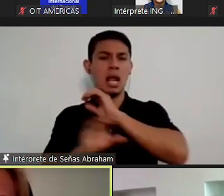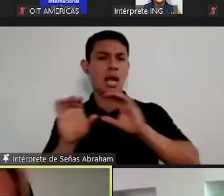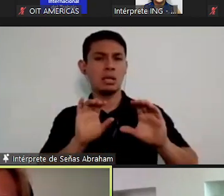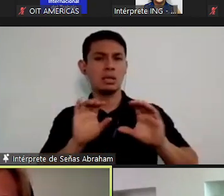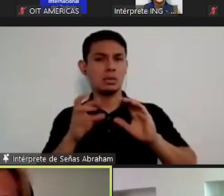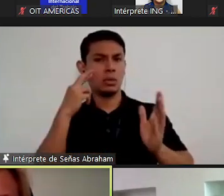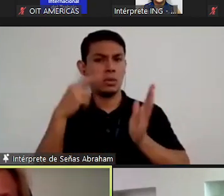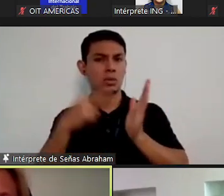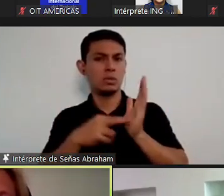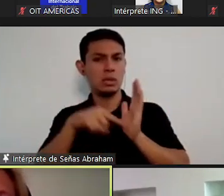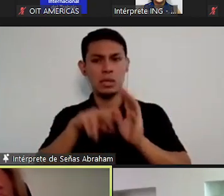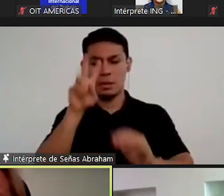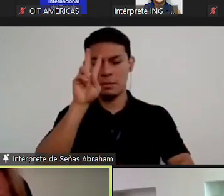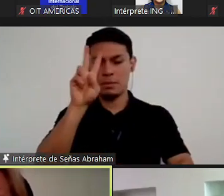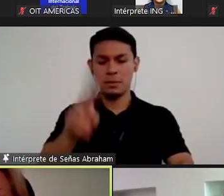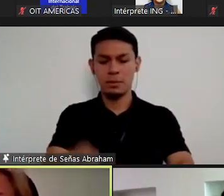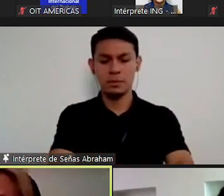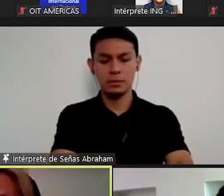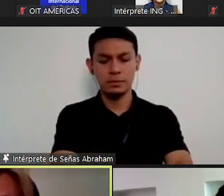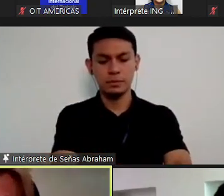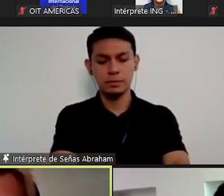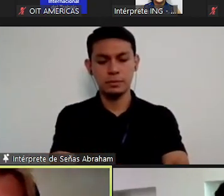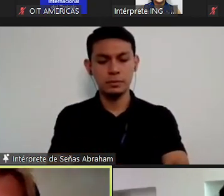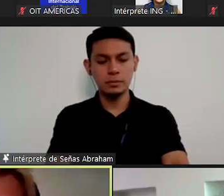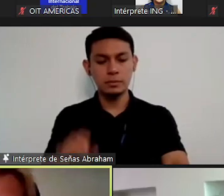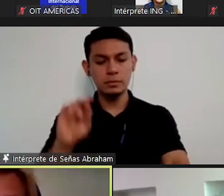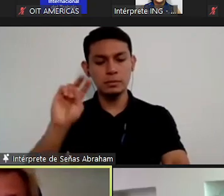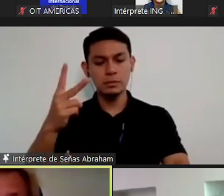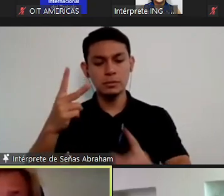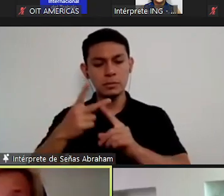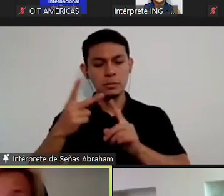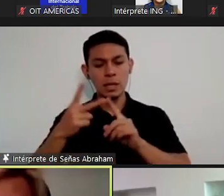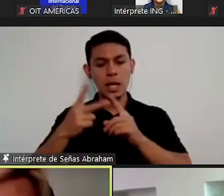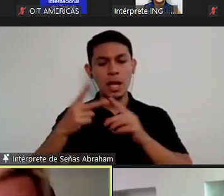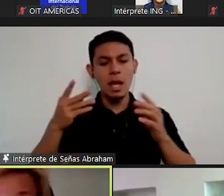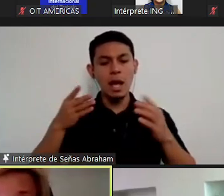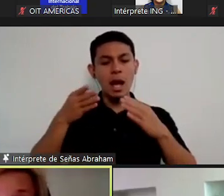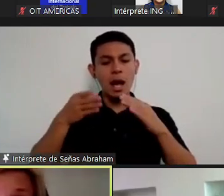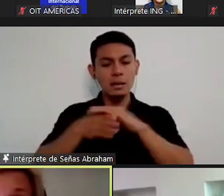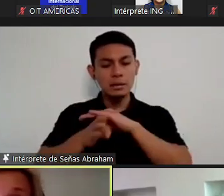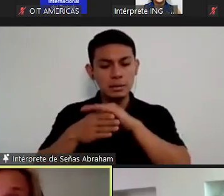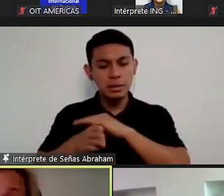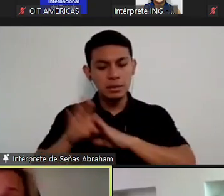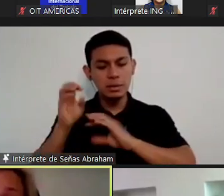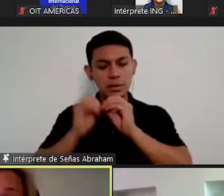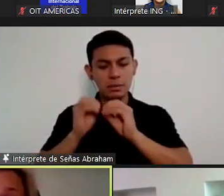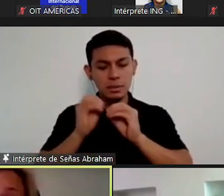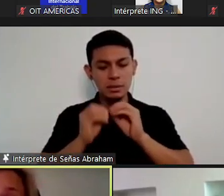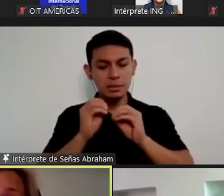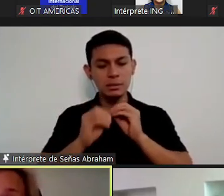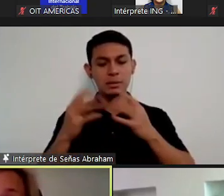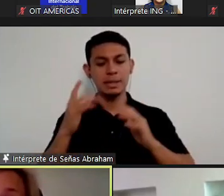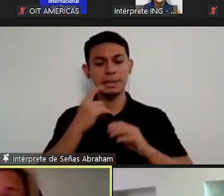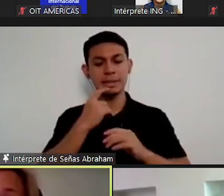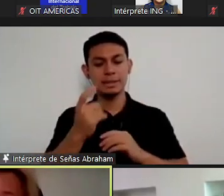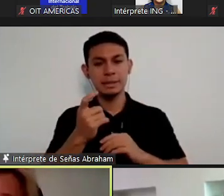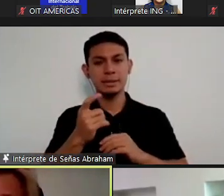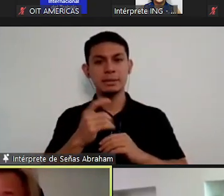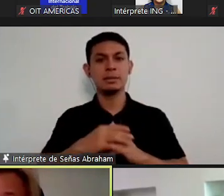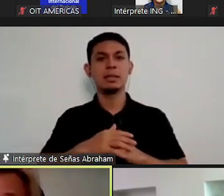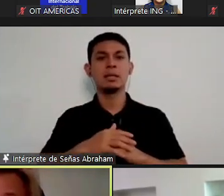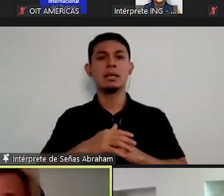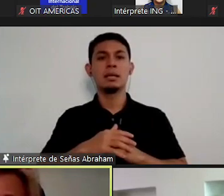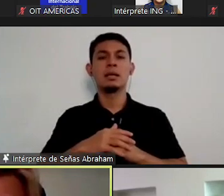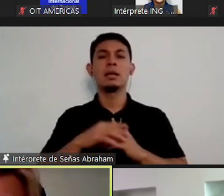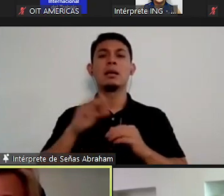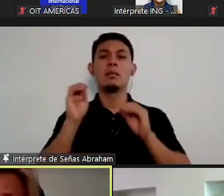plan that is recognized in the peruvian plan the second one is the access to reparations the national contact points